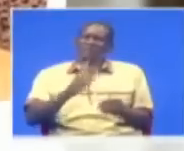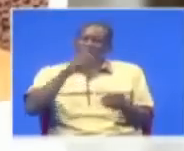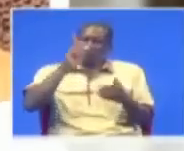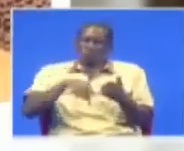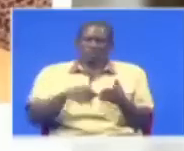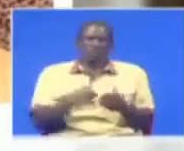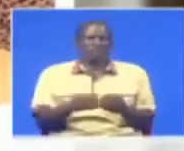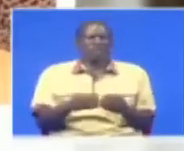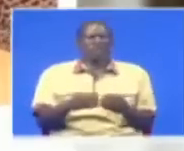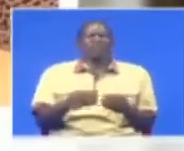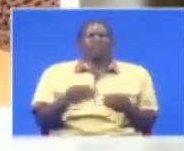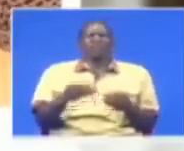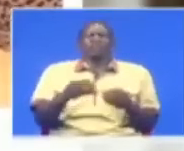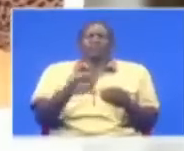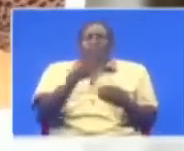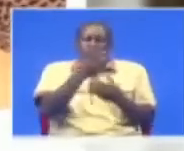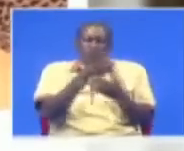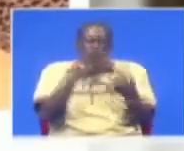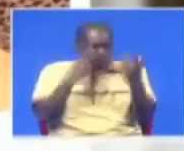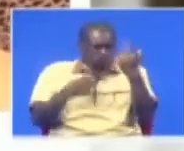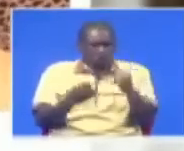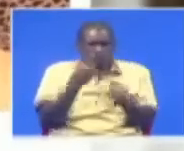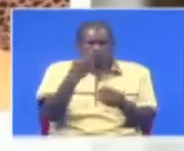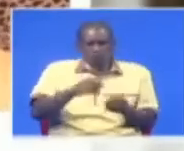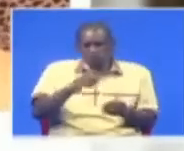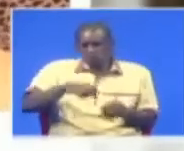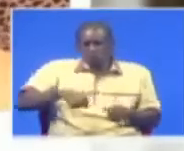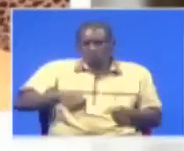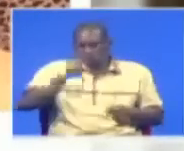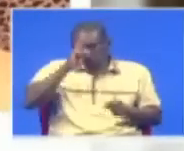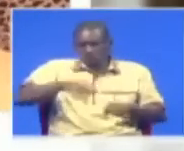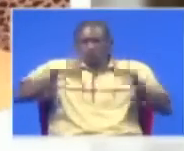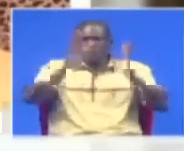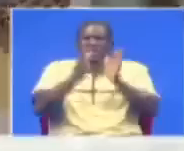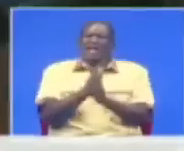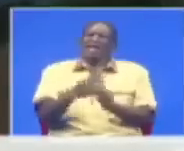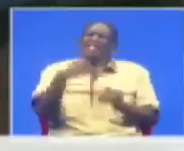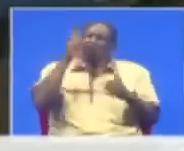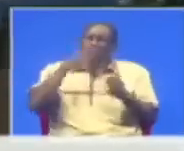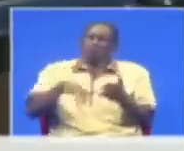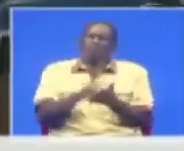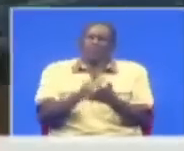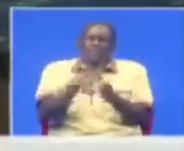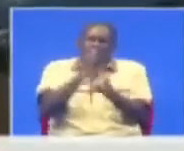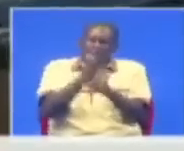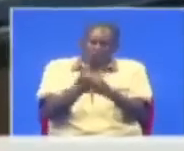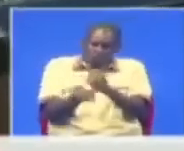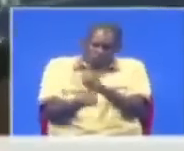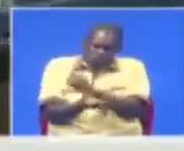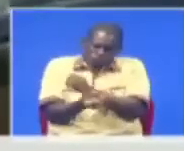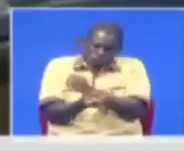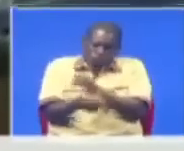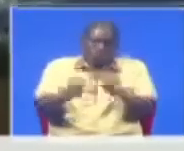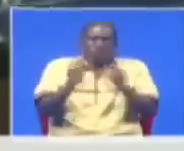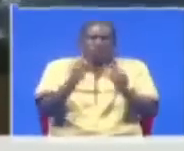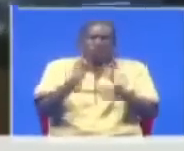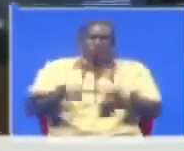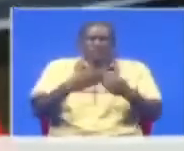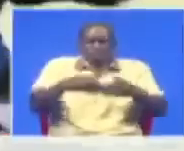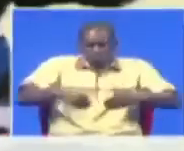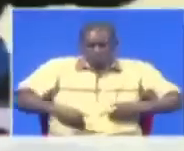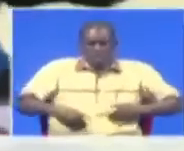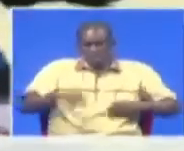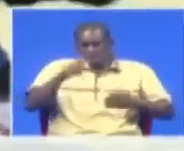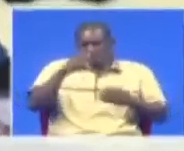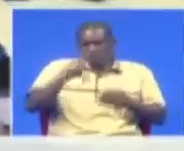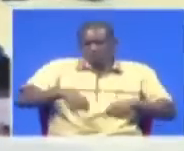the need for greater awareness to be brought to the psychological challenges amongst younger officers. The incident still weighing heavily on Pauline's friends as